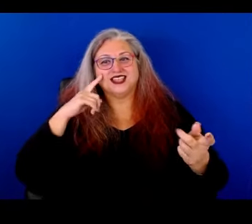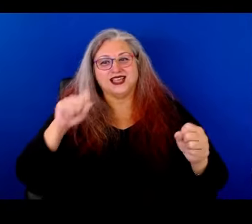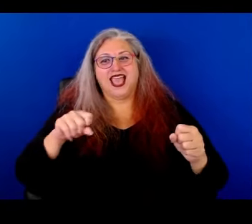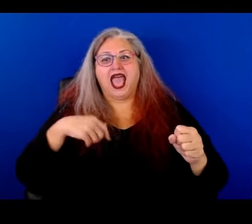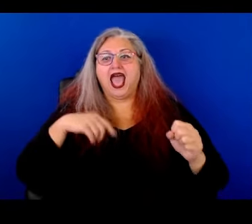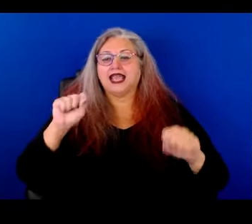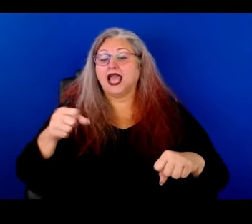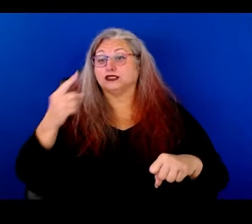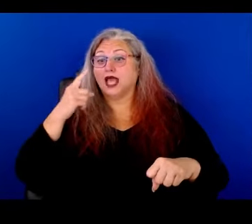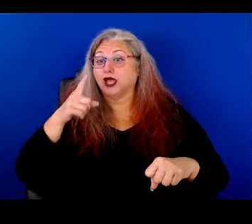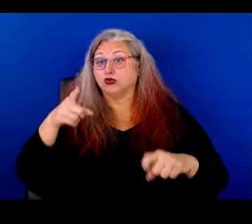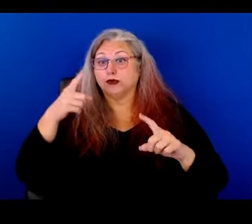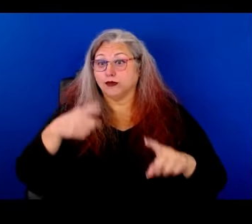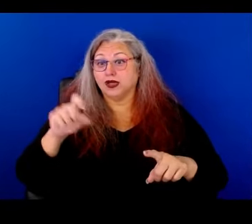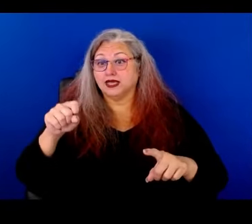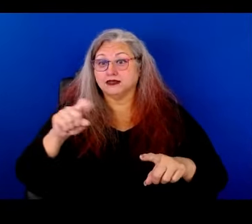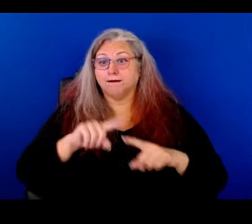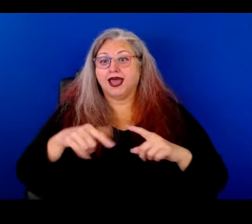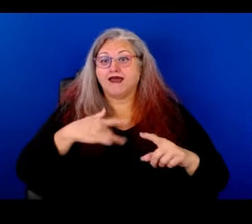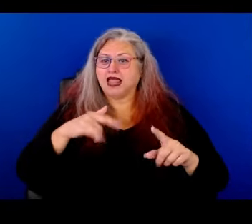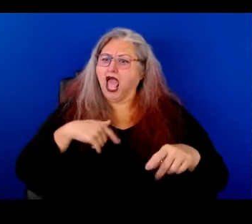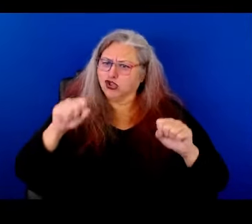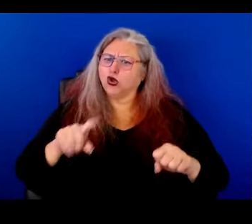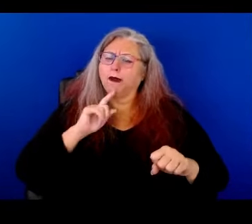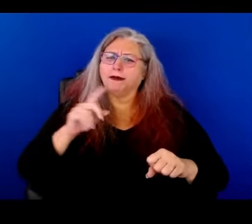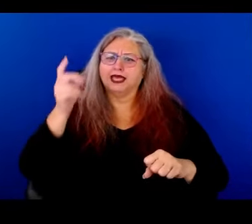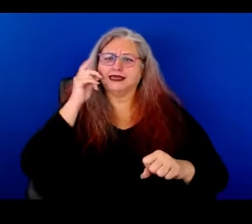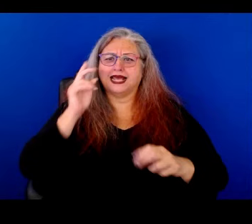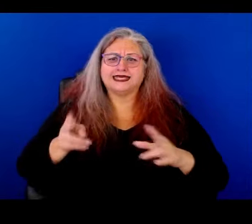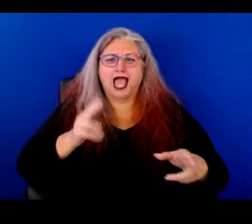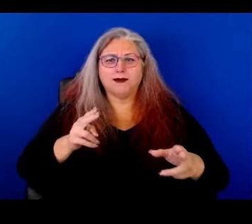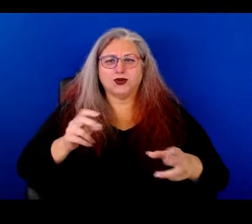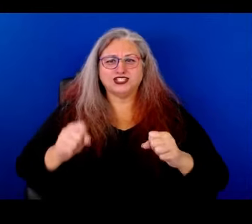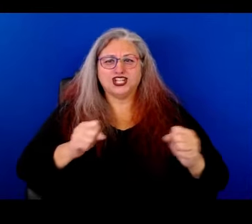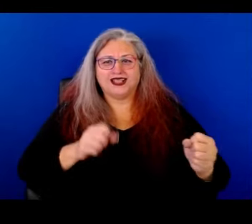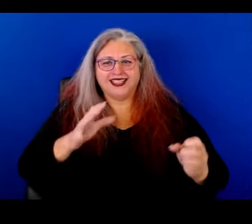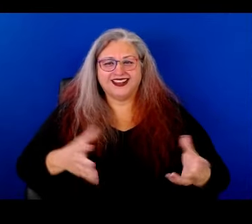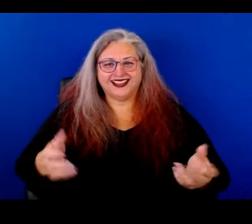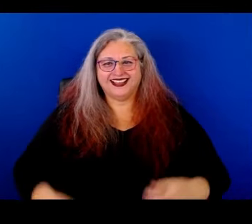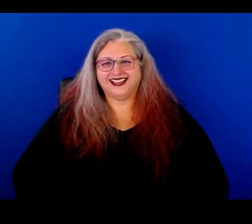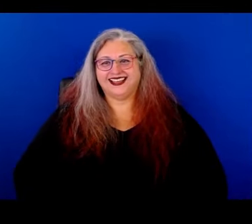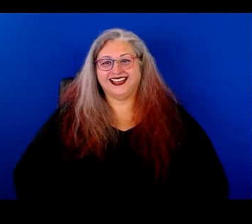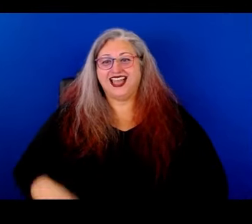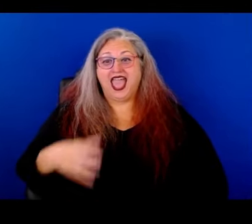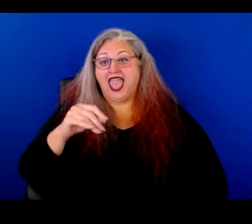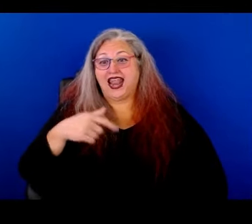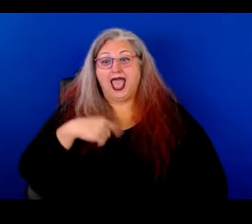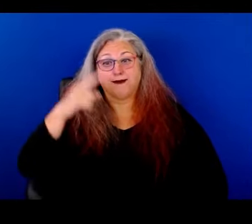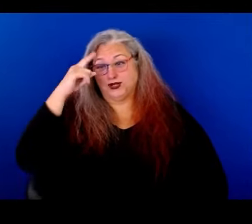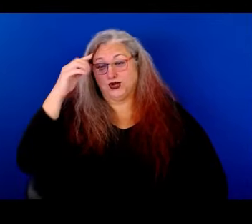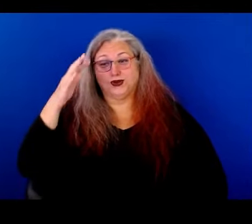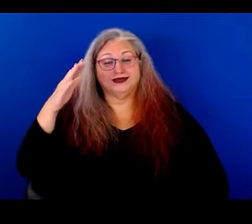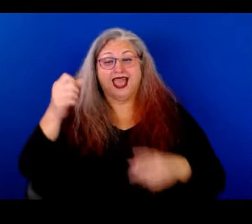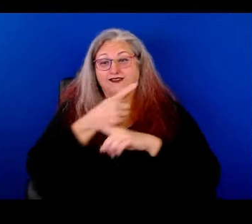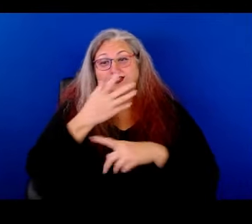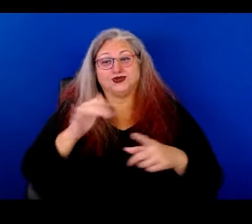I think I can understand what you're saying, but I feel like I could be a Dallas Cowboy too. And I'm neurodivergent,